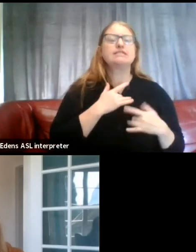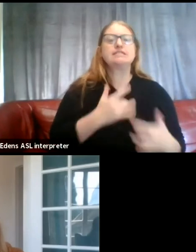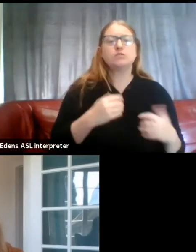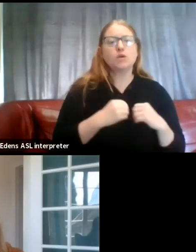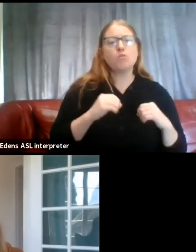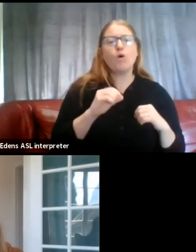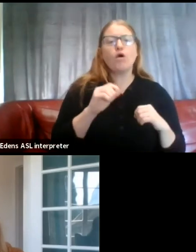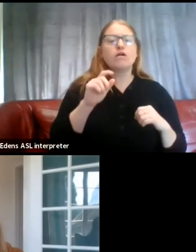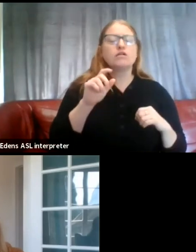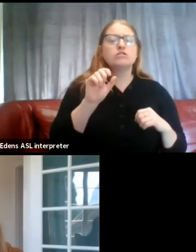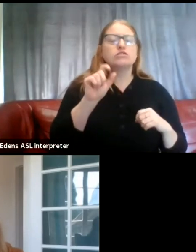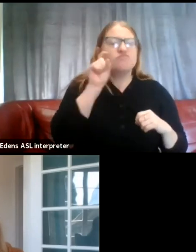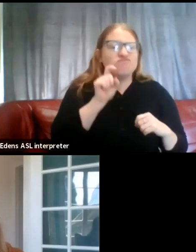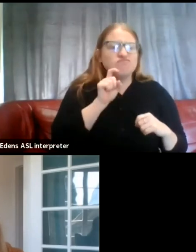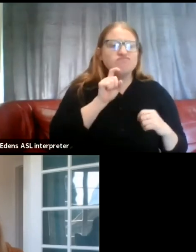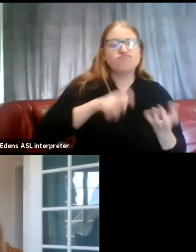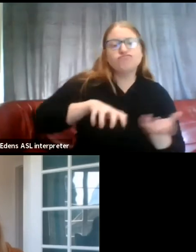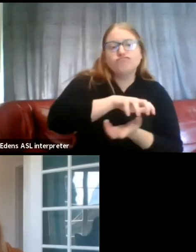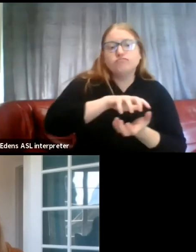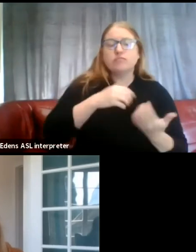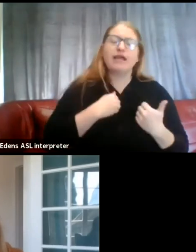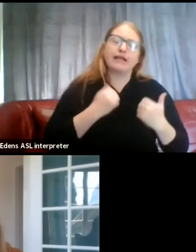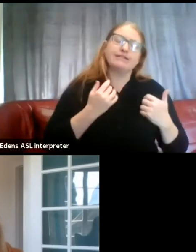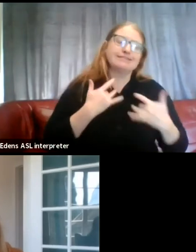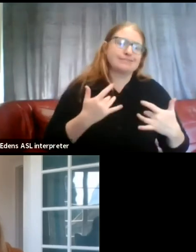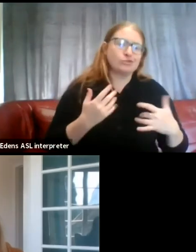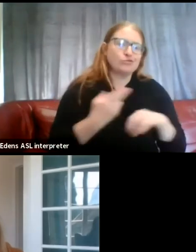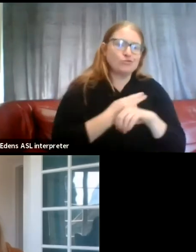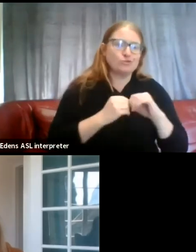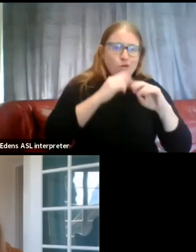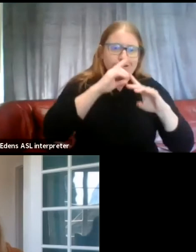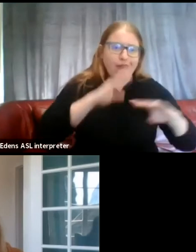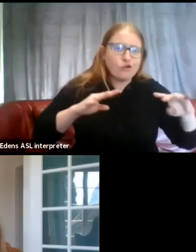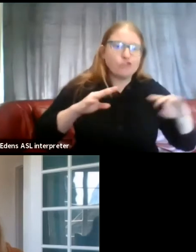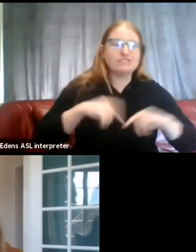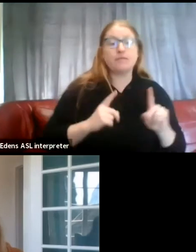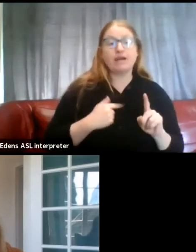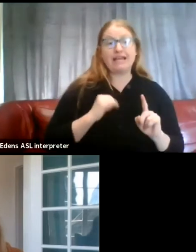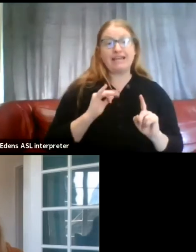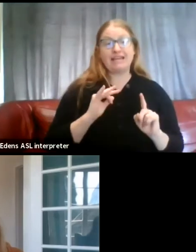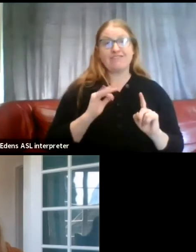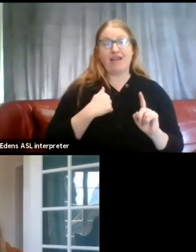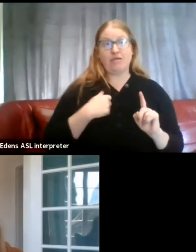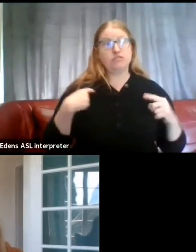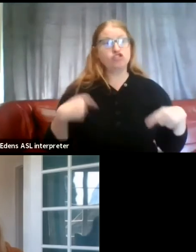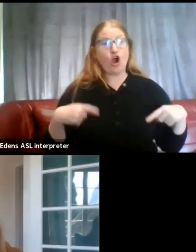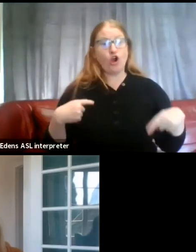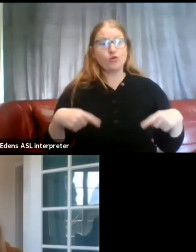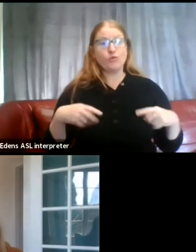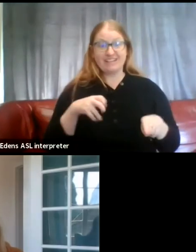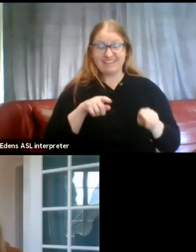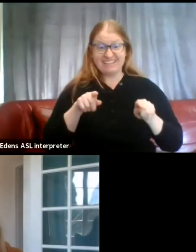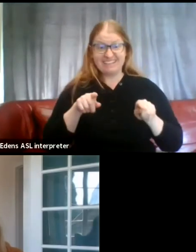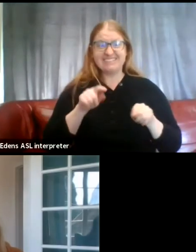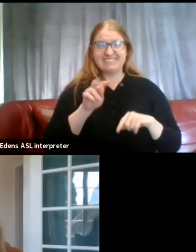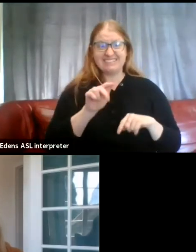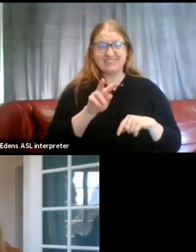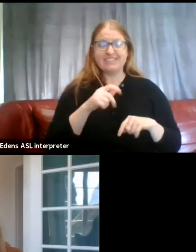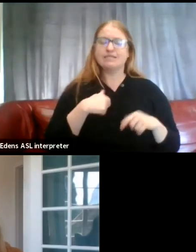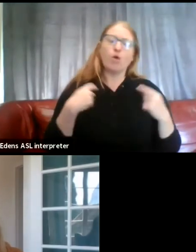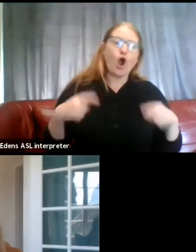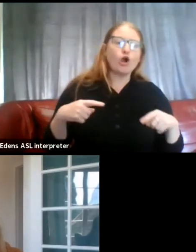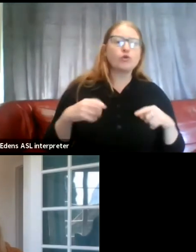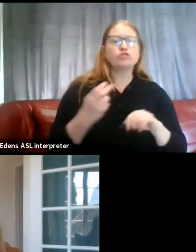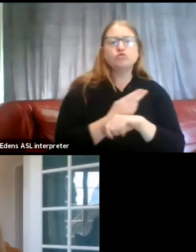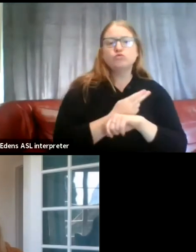could use more diversity on all levels, but a lot of times when I've been arguing about these shows, I'm arguing about them with a mixture of male and